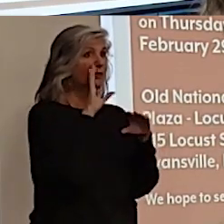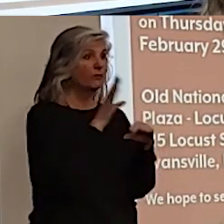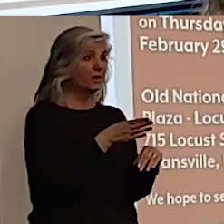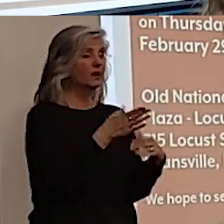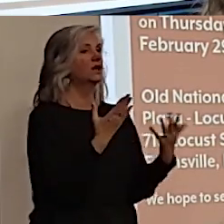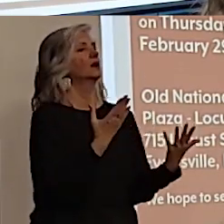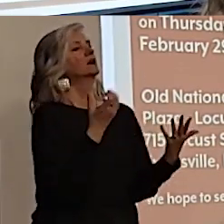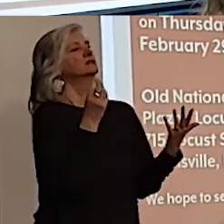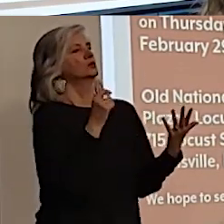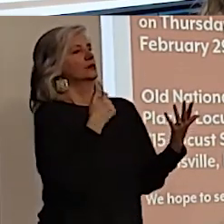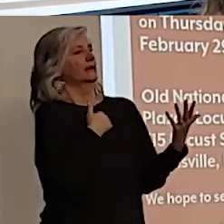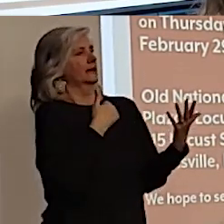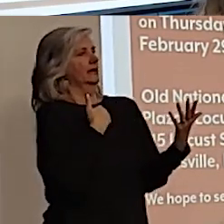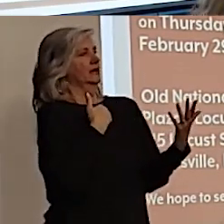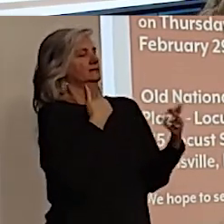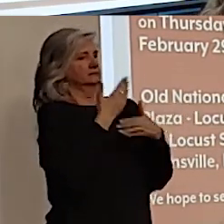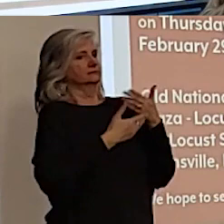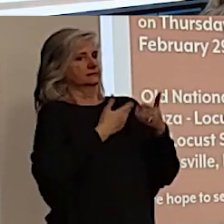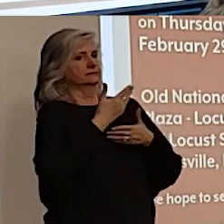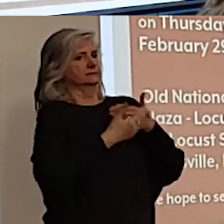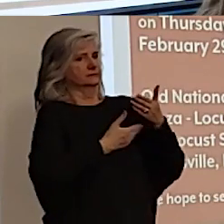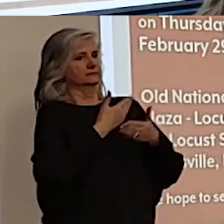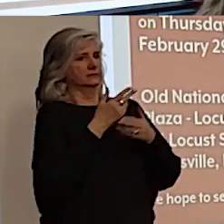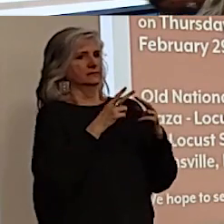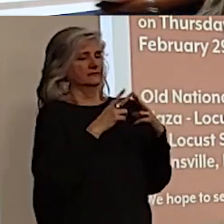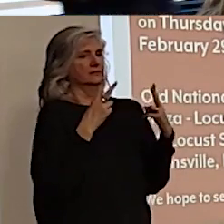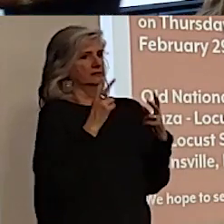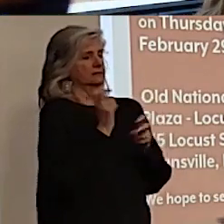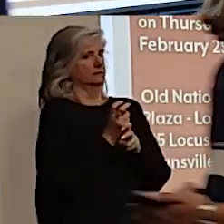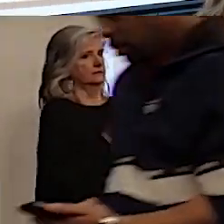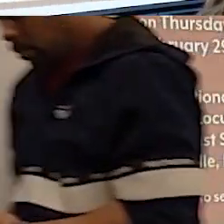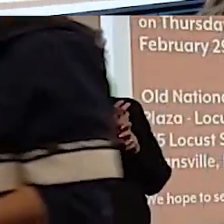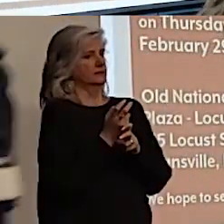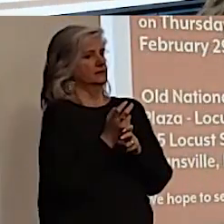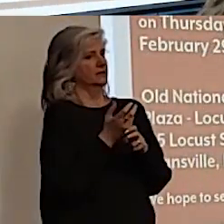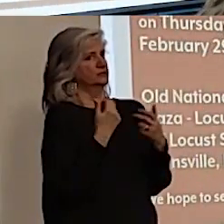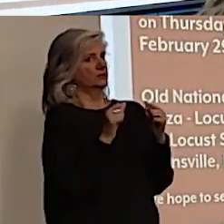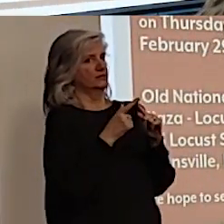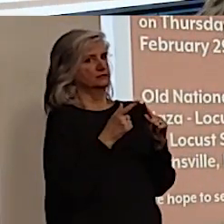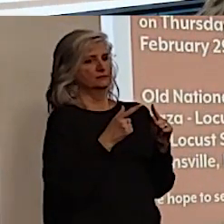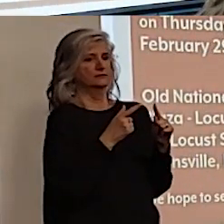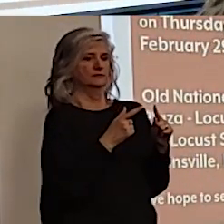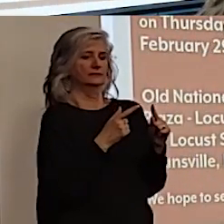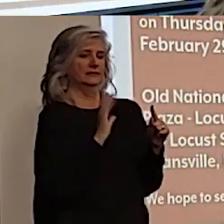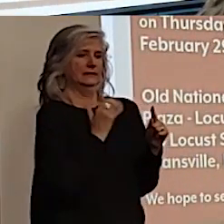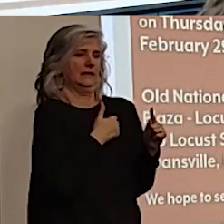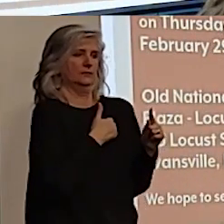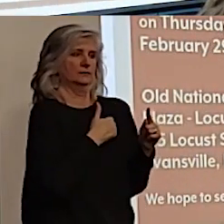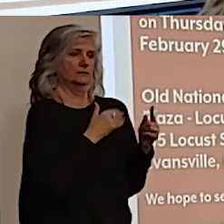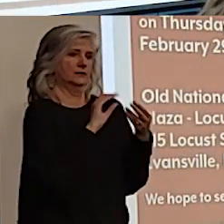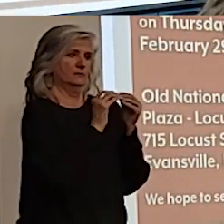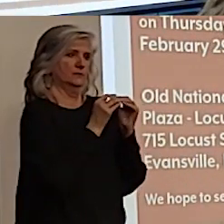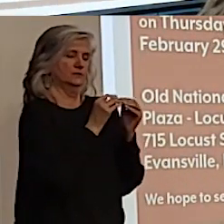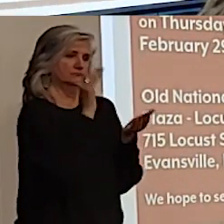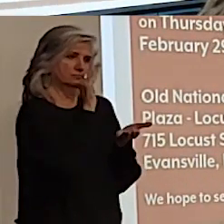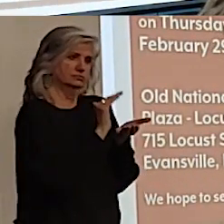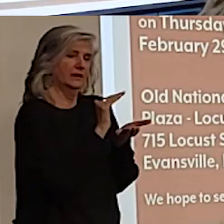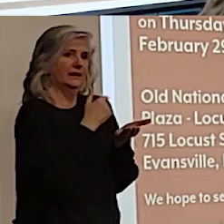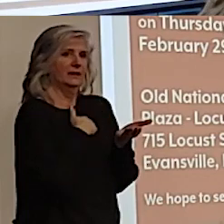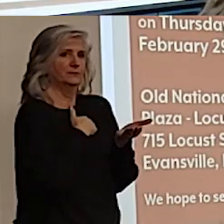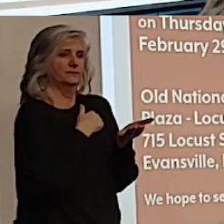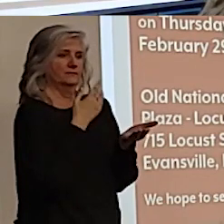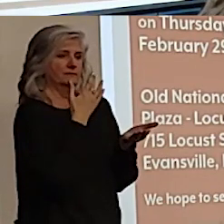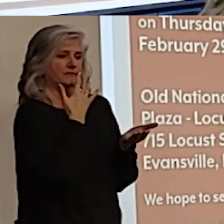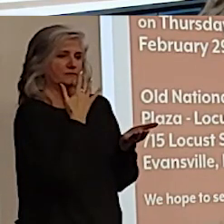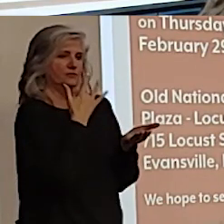But I mean, I have went through extremes to try to bring our rates where I can afford to live there. I'd rather pay for